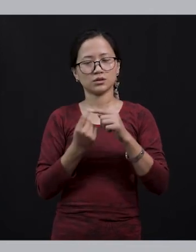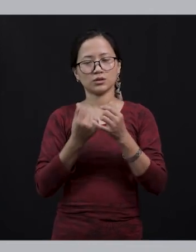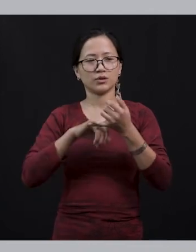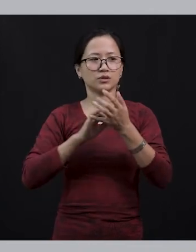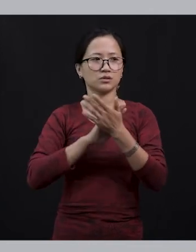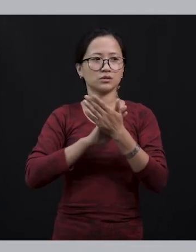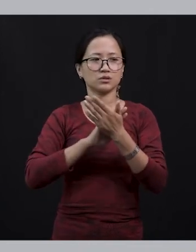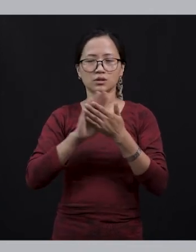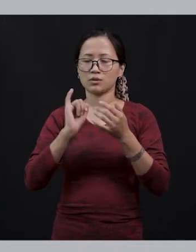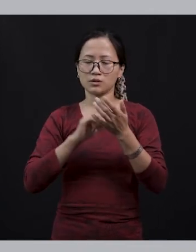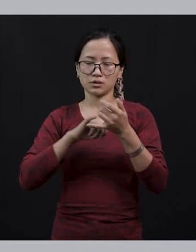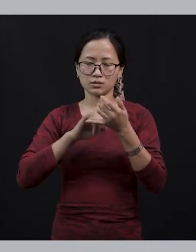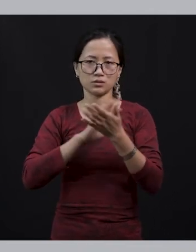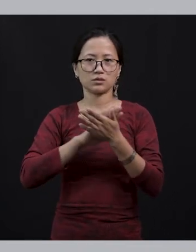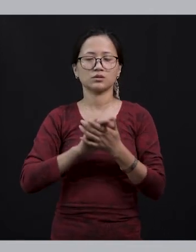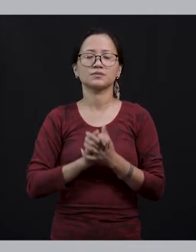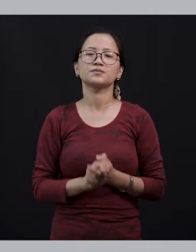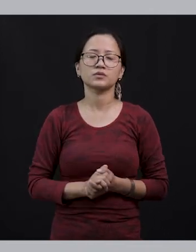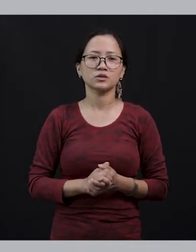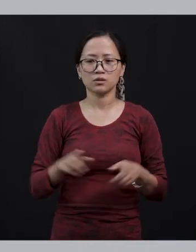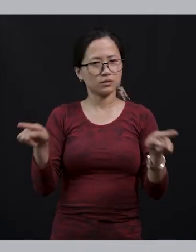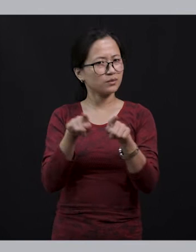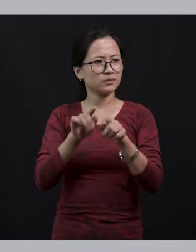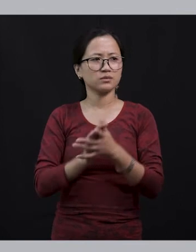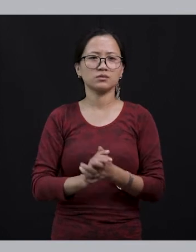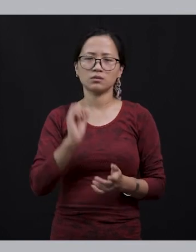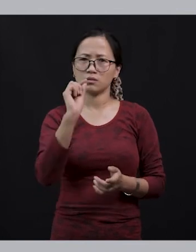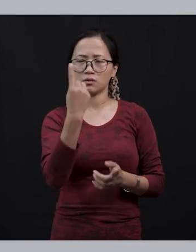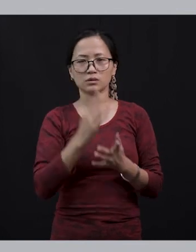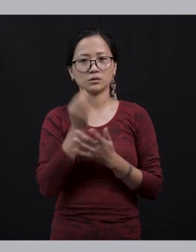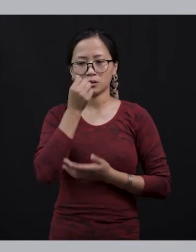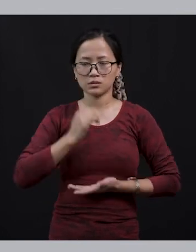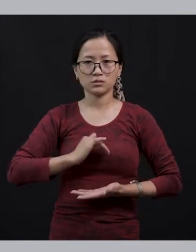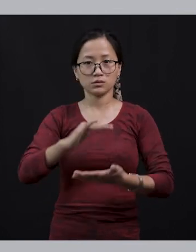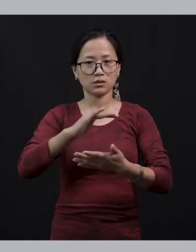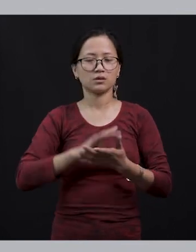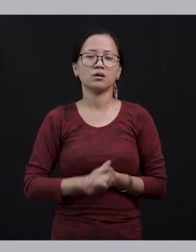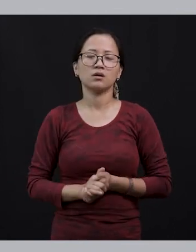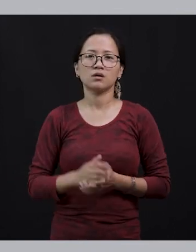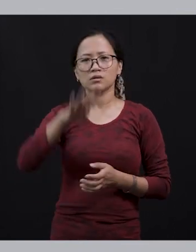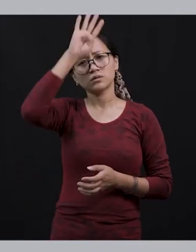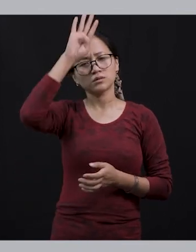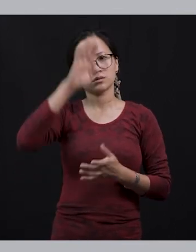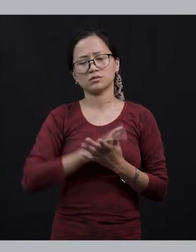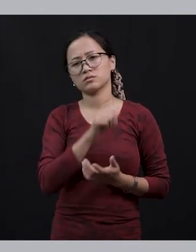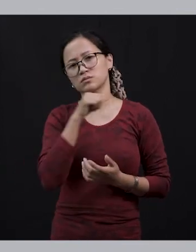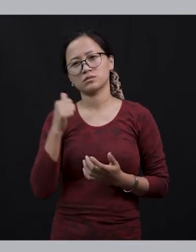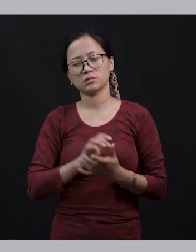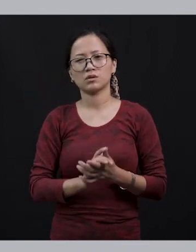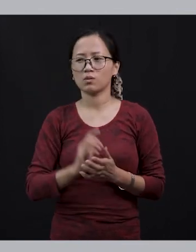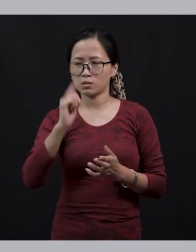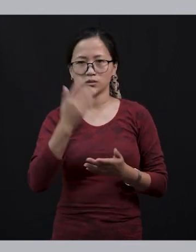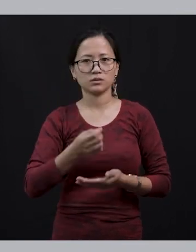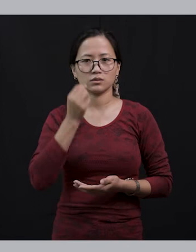is the succession is not related to only sons. It is not that if a king, if the sultan dies, only